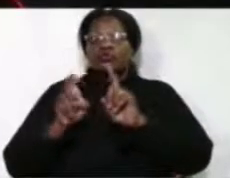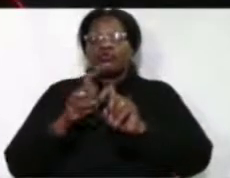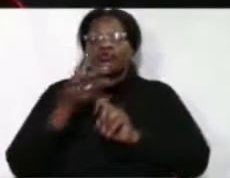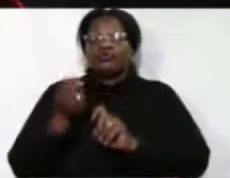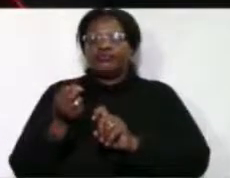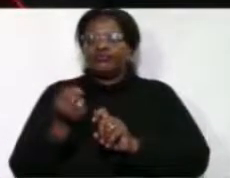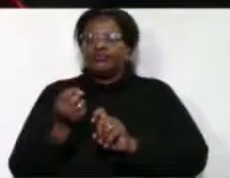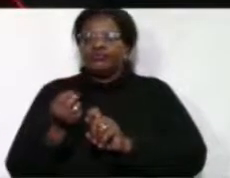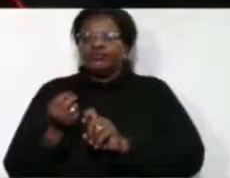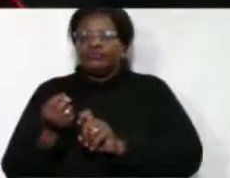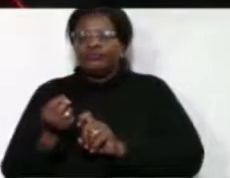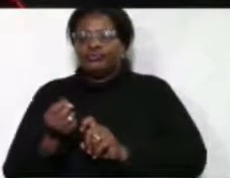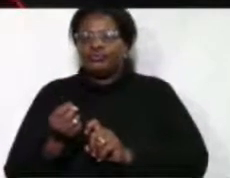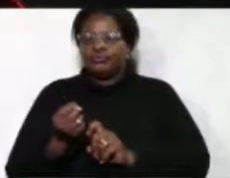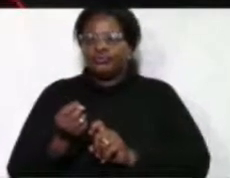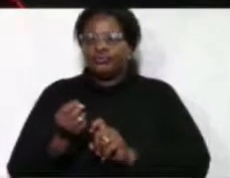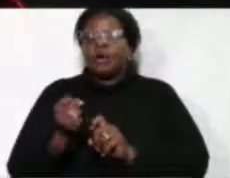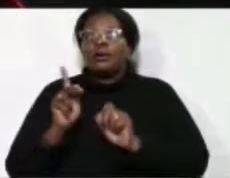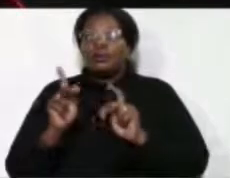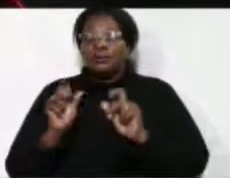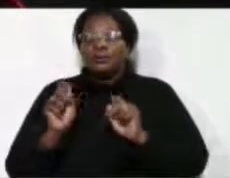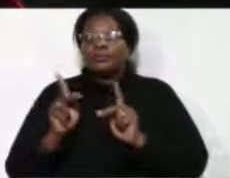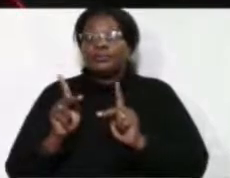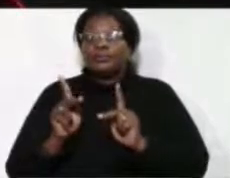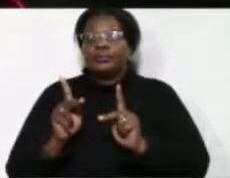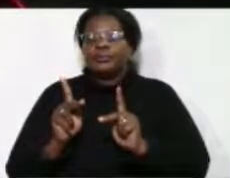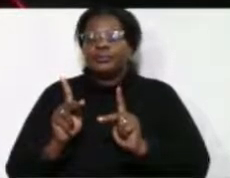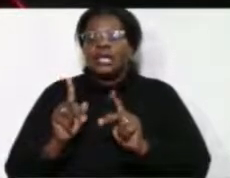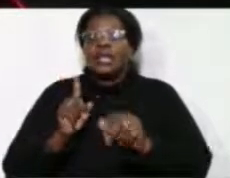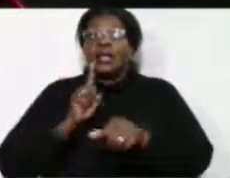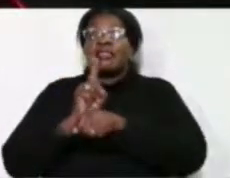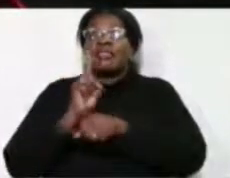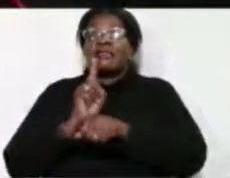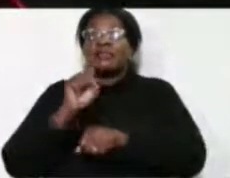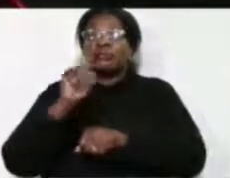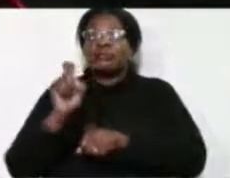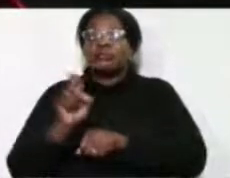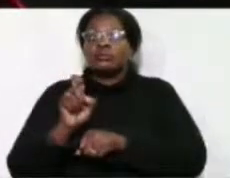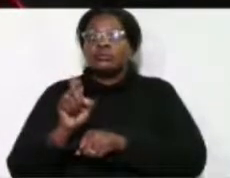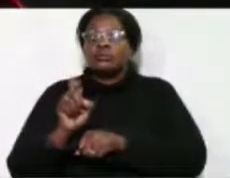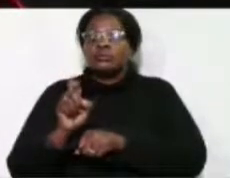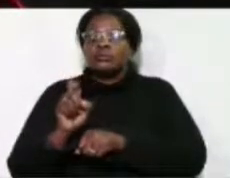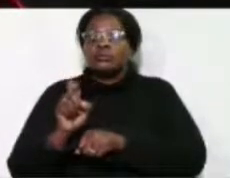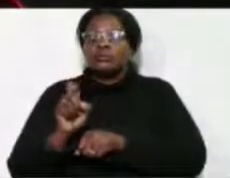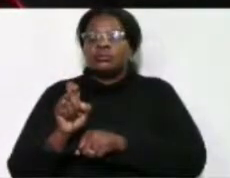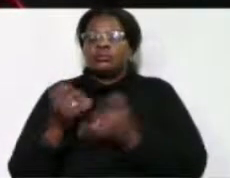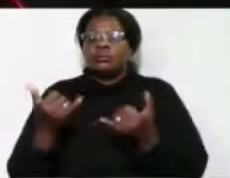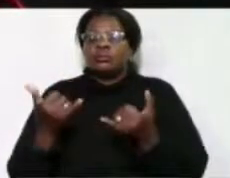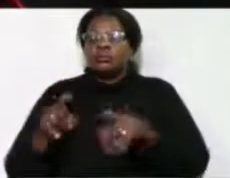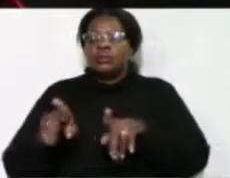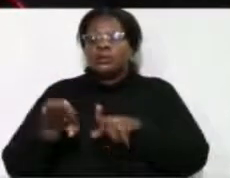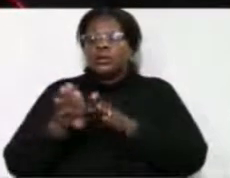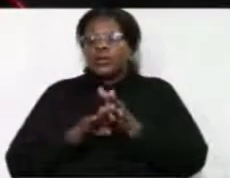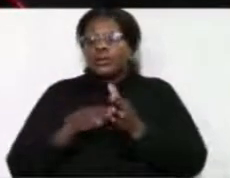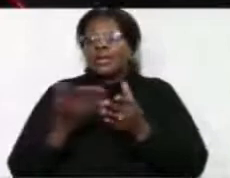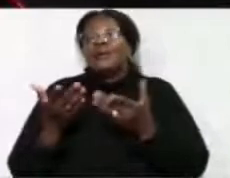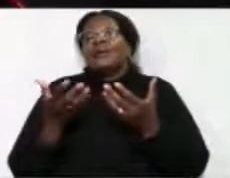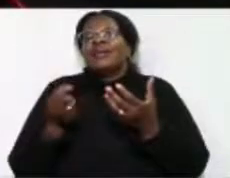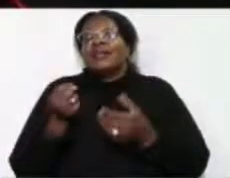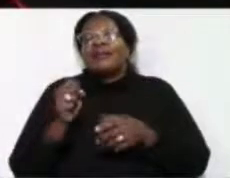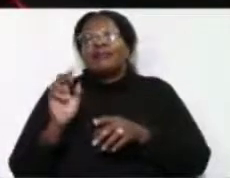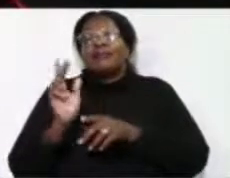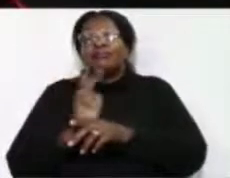okay, so that's. Okay, I think the first question anyway, while it comes up, because we had a quick look at it in the break, was about